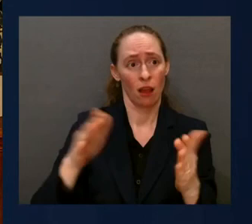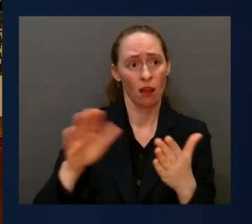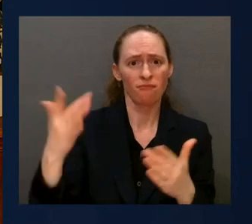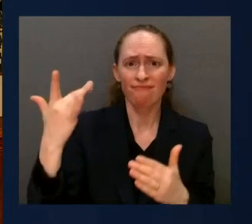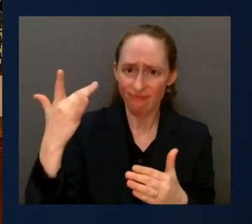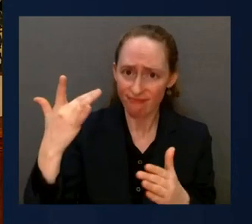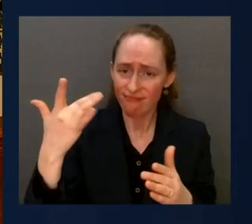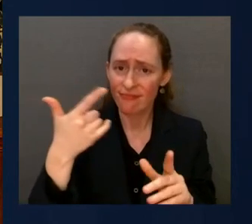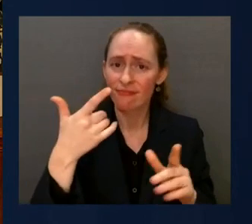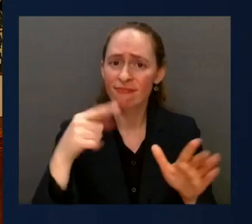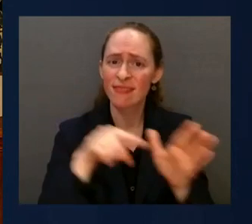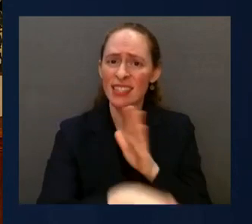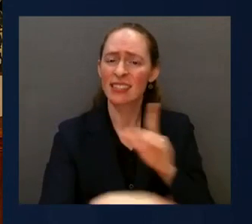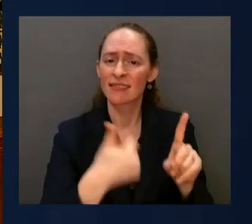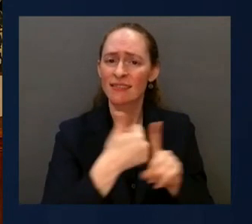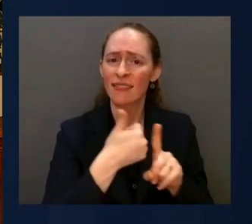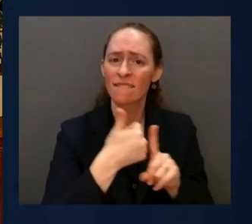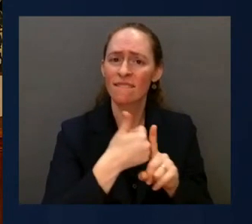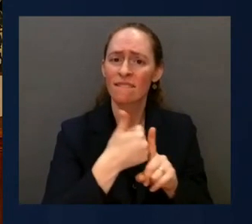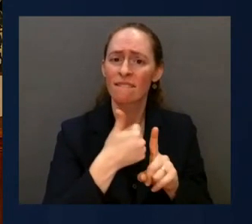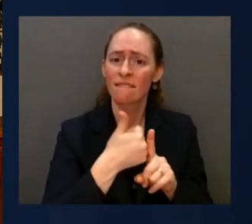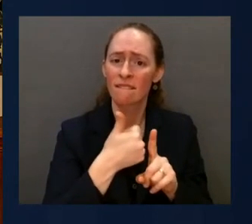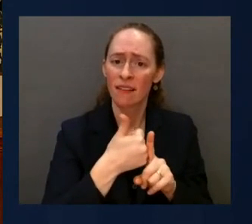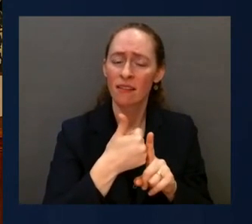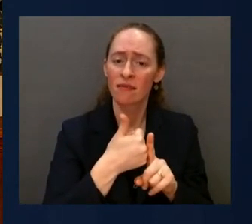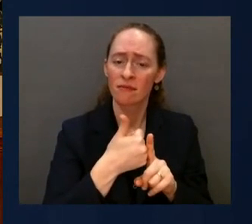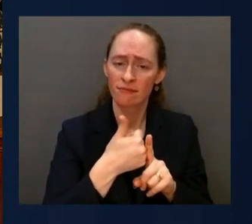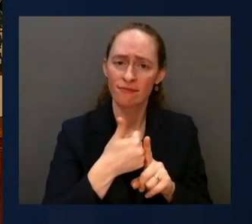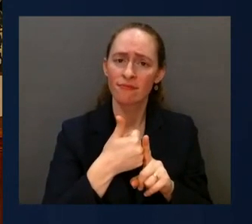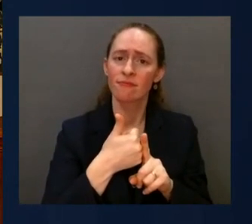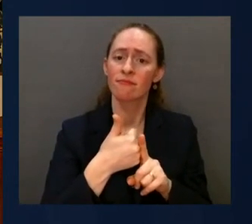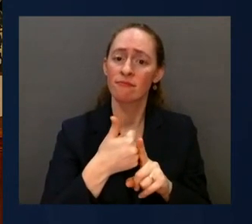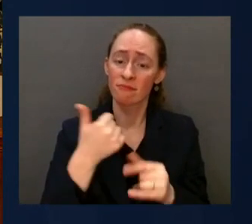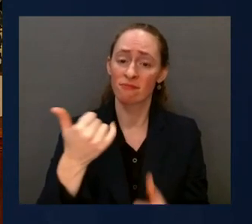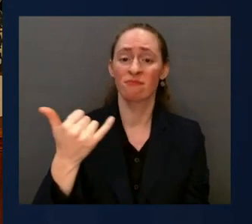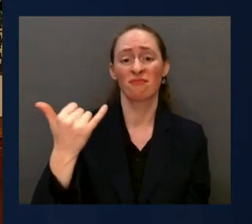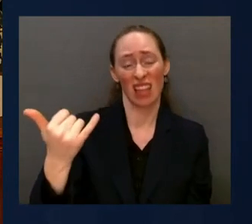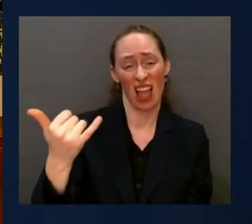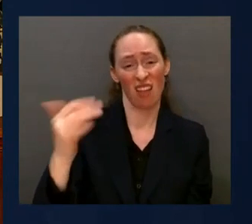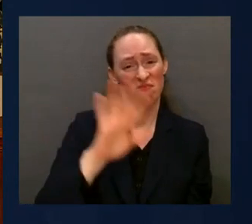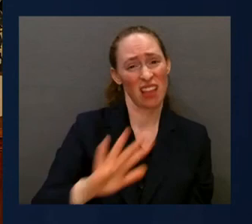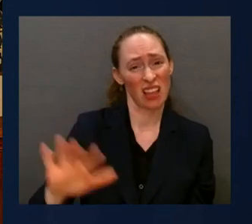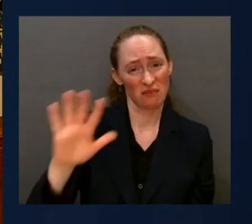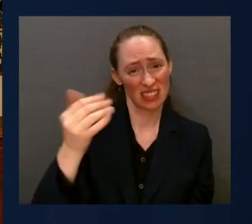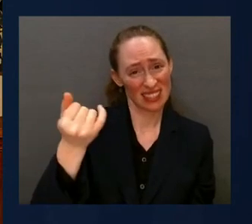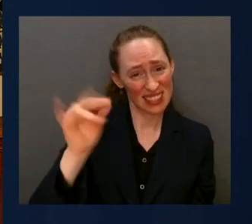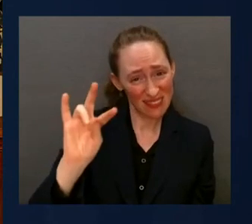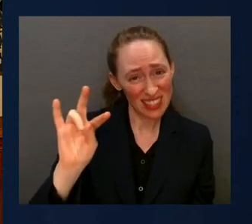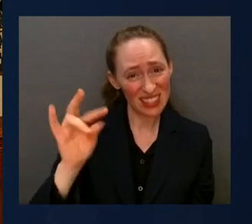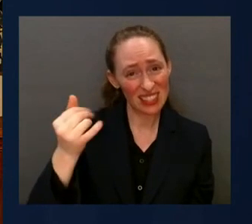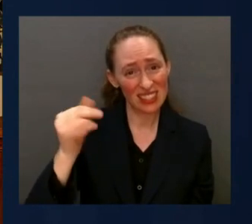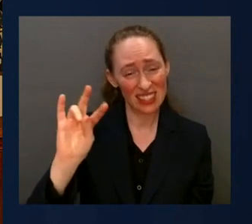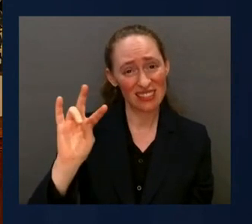day are committing suicide, more than all the people being killed in the wars.